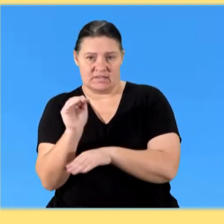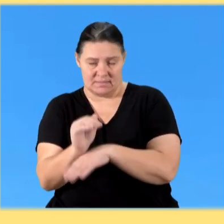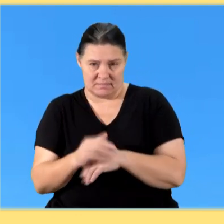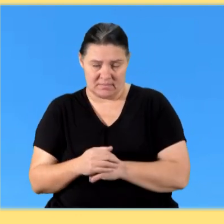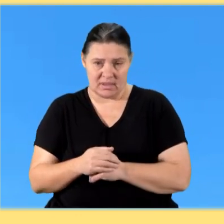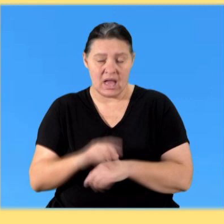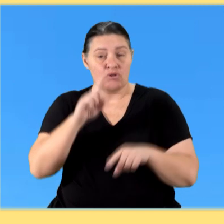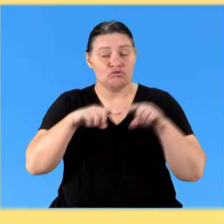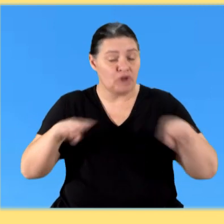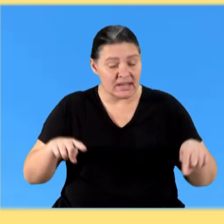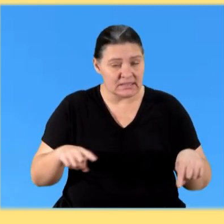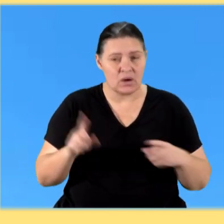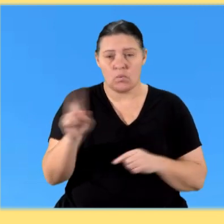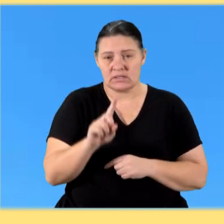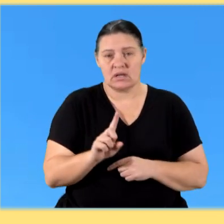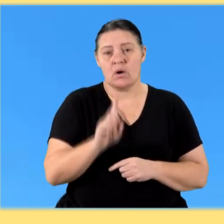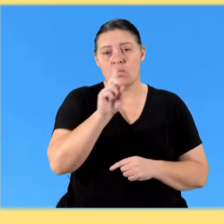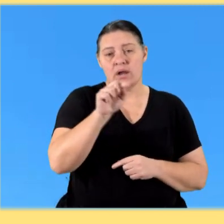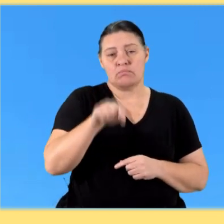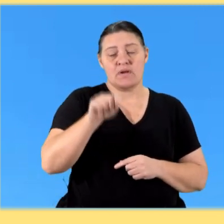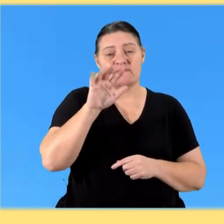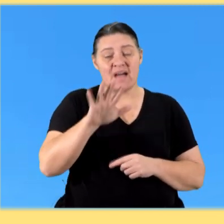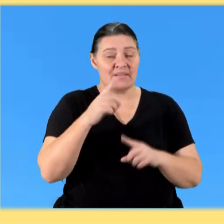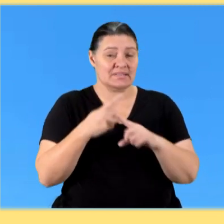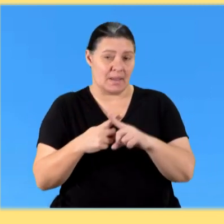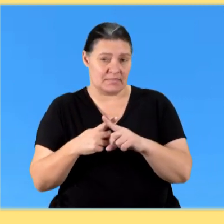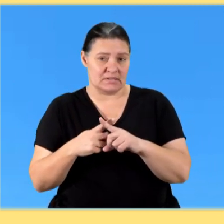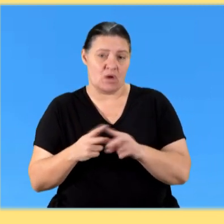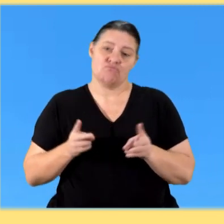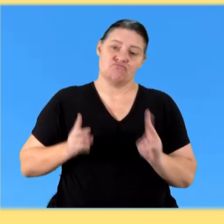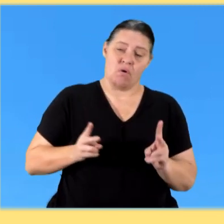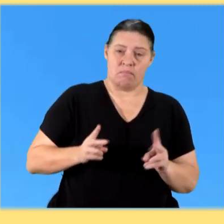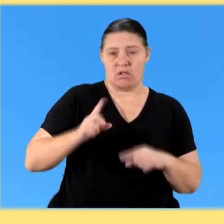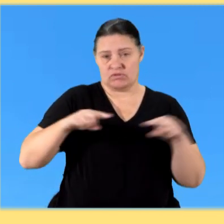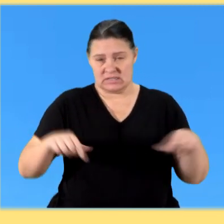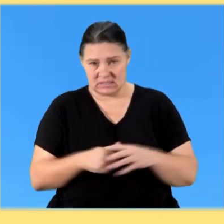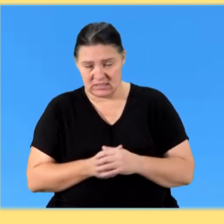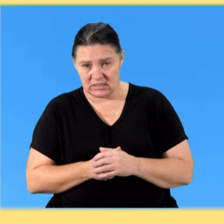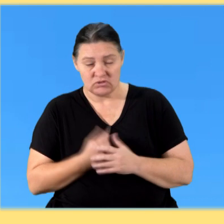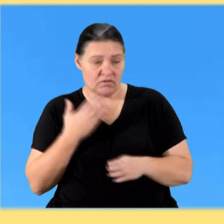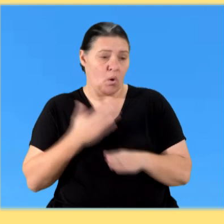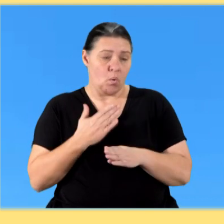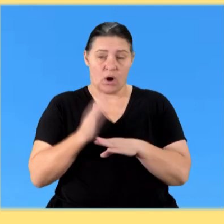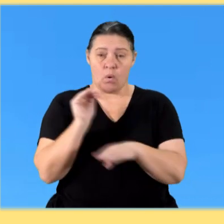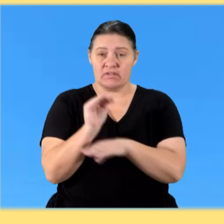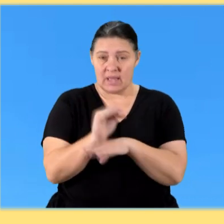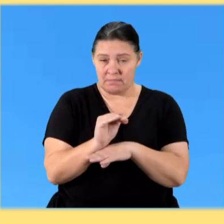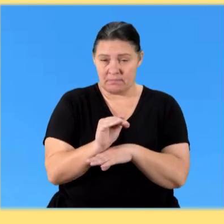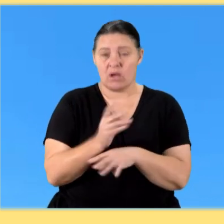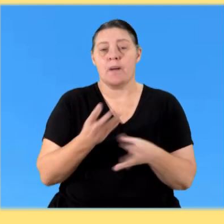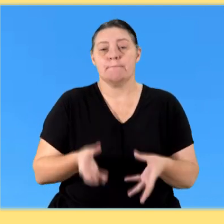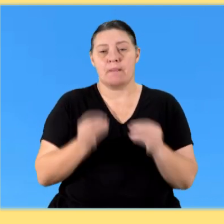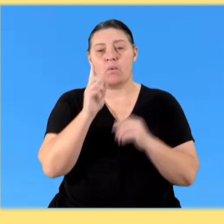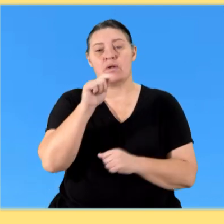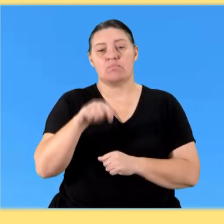overtime, and the rate is 1.5 times the ordinary rate. So if you work overtime,